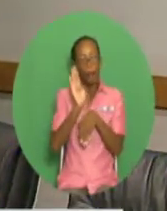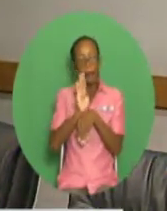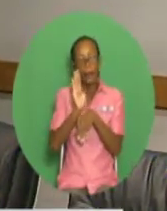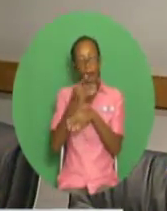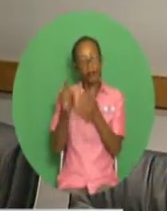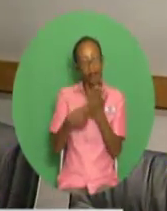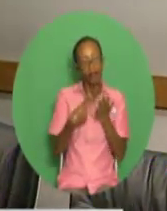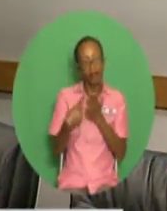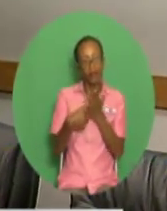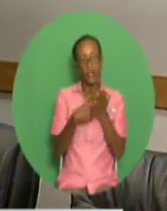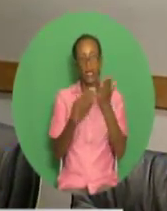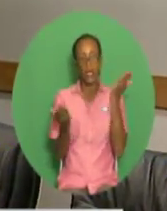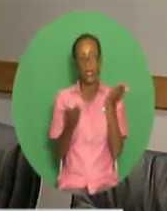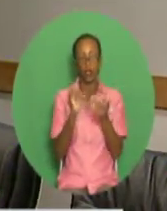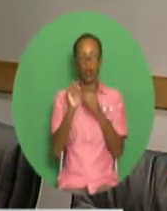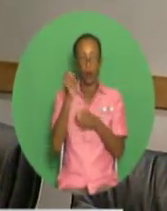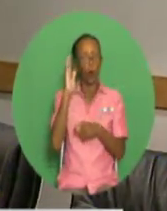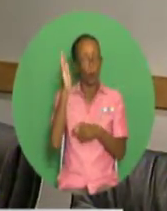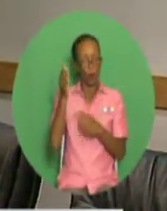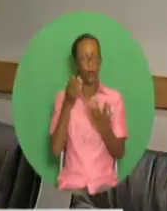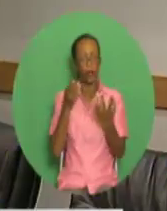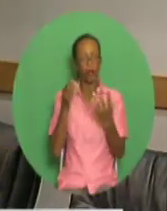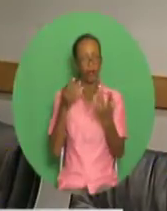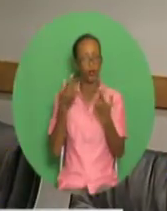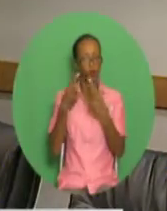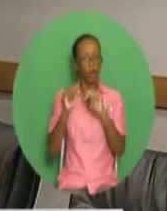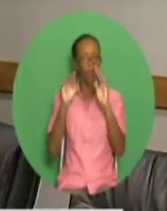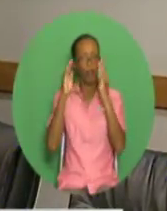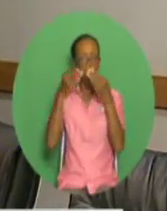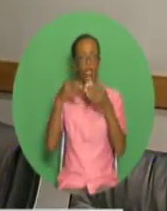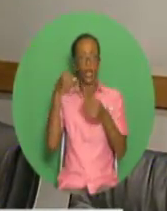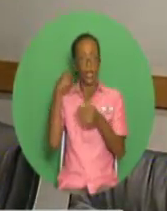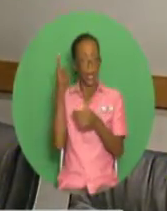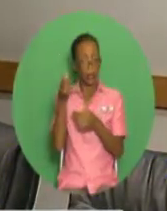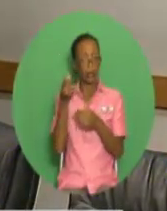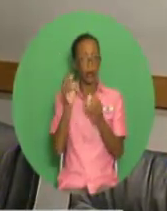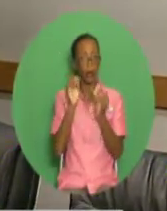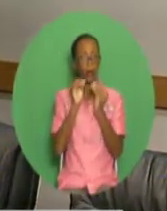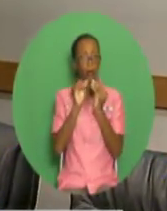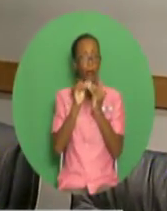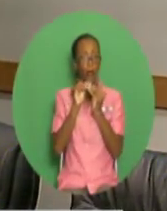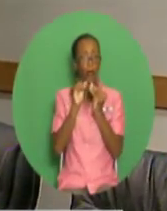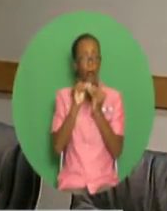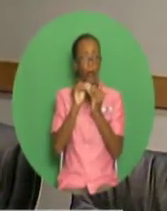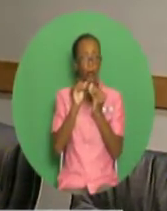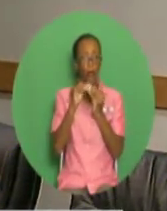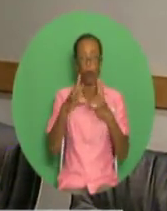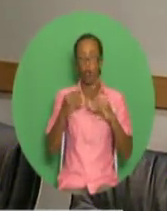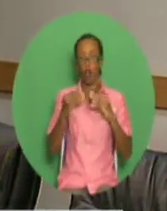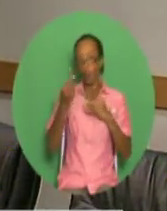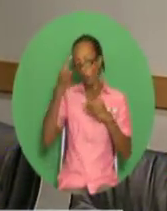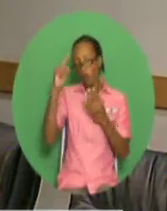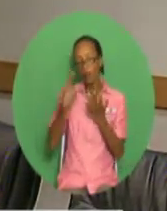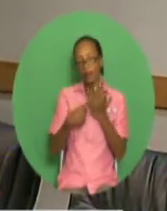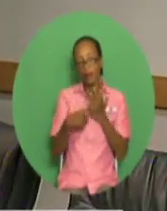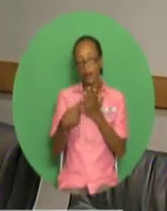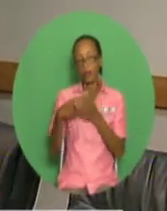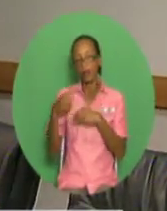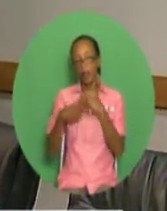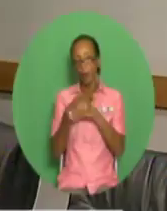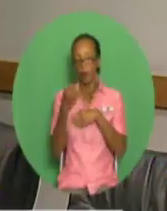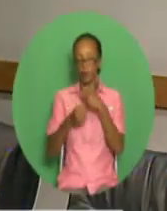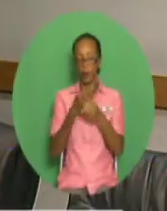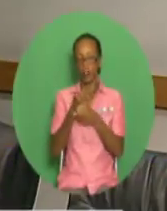sport. And that is something that we're targeting, and you're going to see a number of that. And I think next year we're planning to have the most ever as well with regards to conferences. But